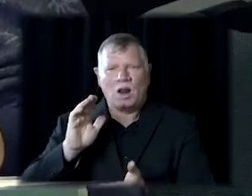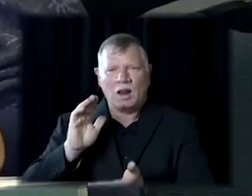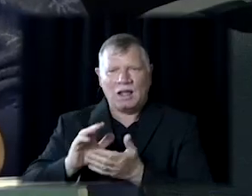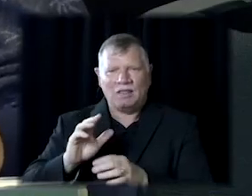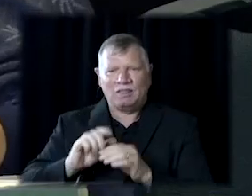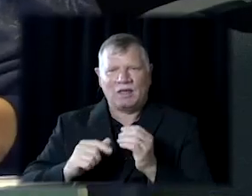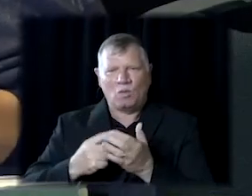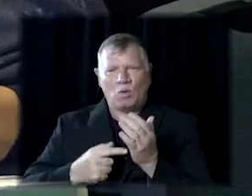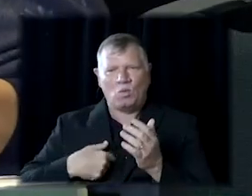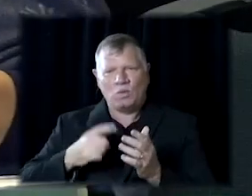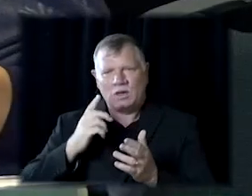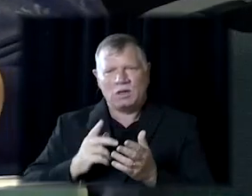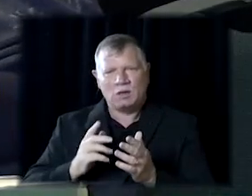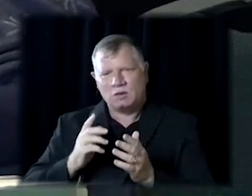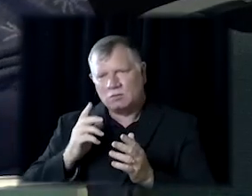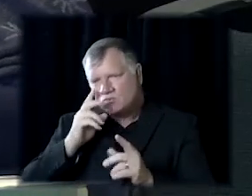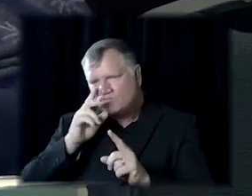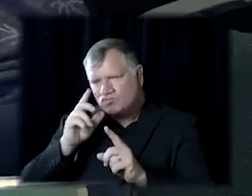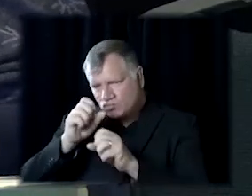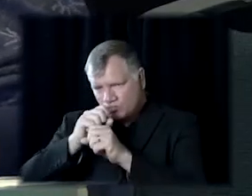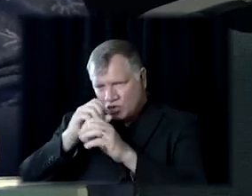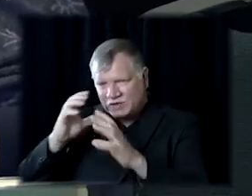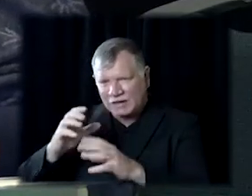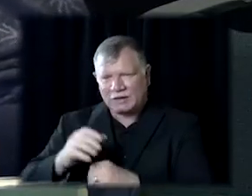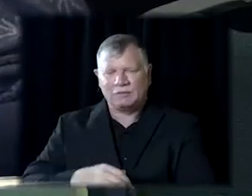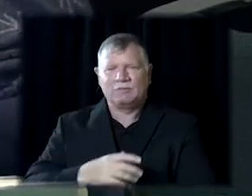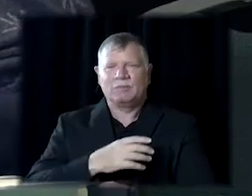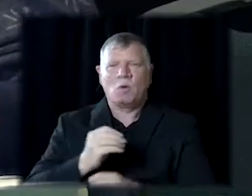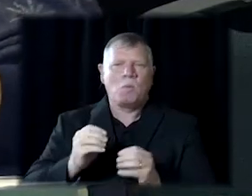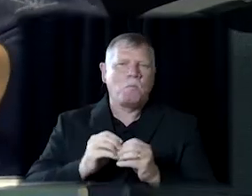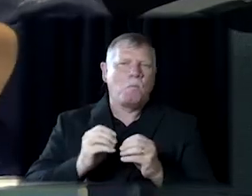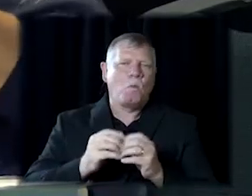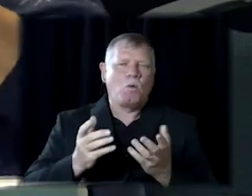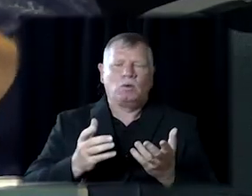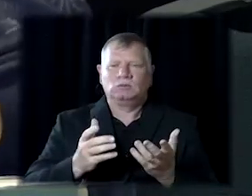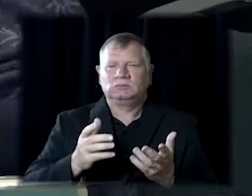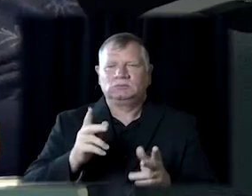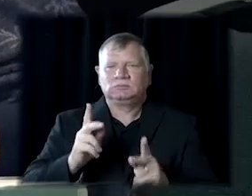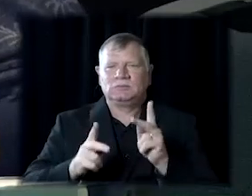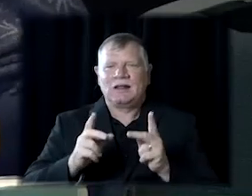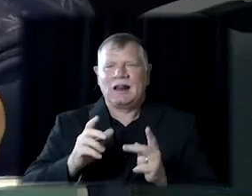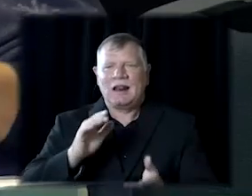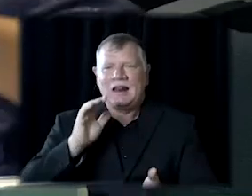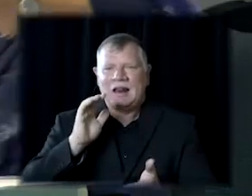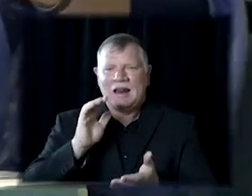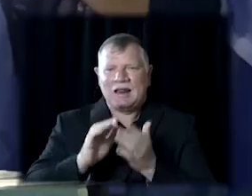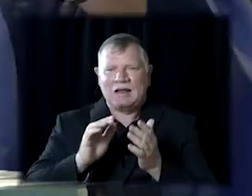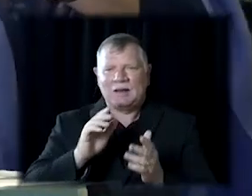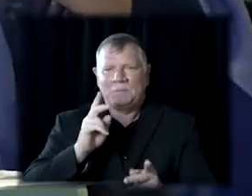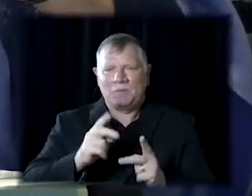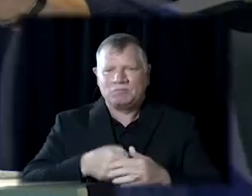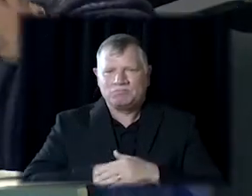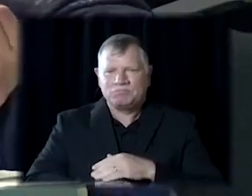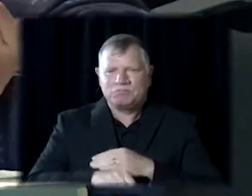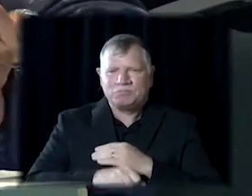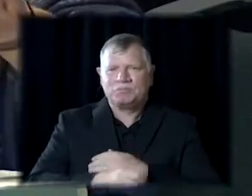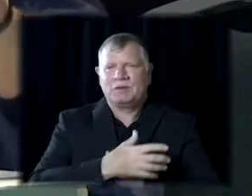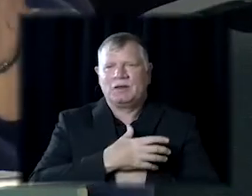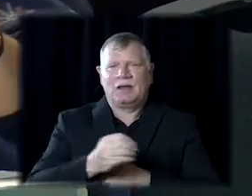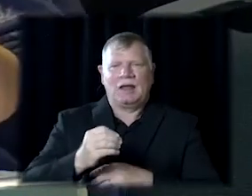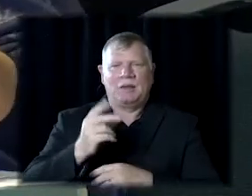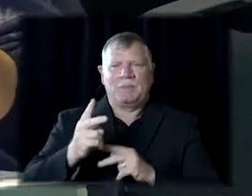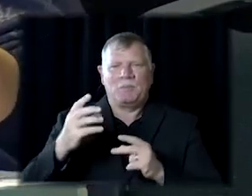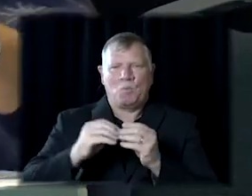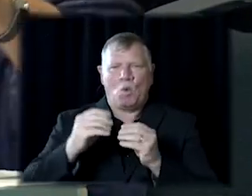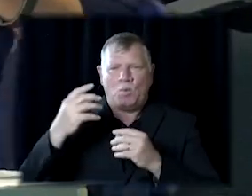than we projected. Or we had updated population with both reduced fertility rates and the outmigration